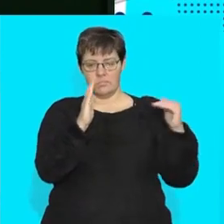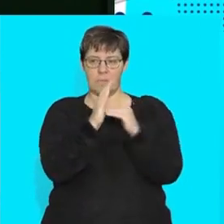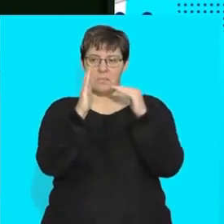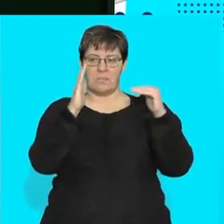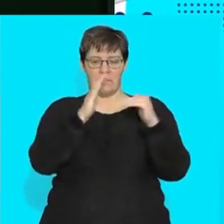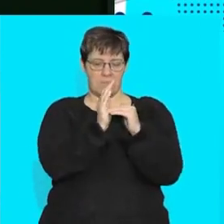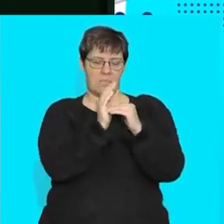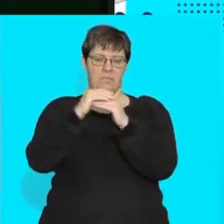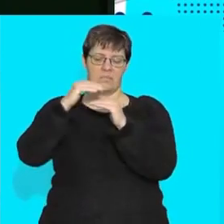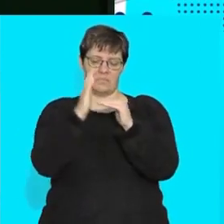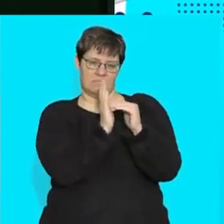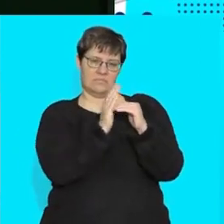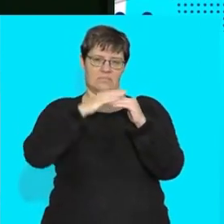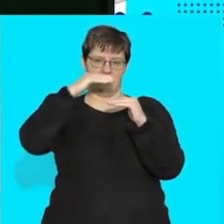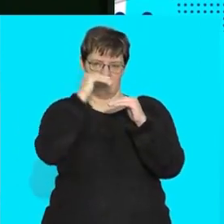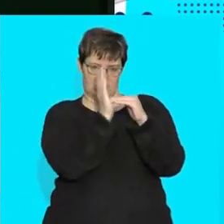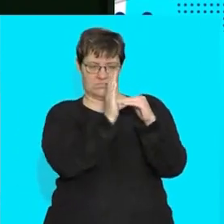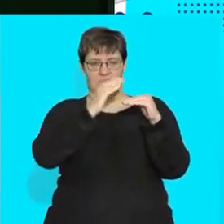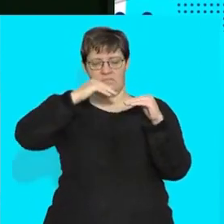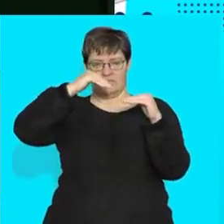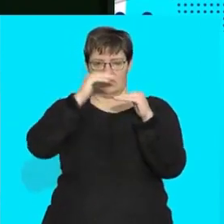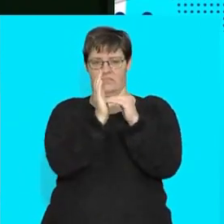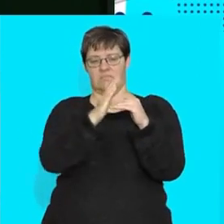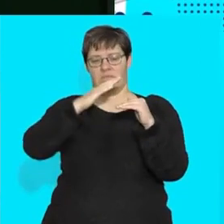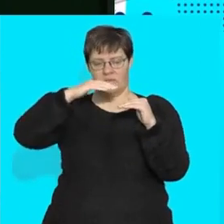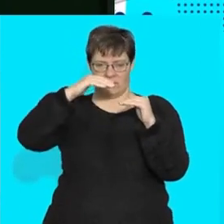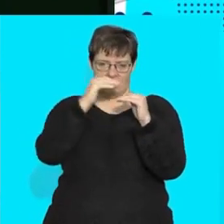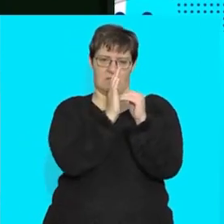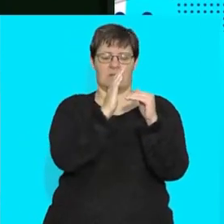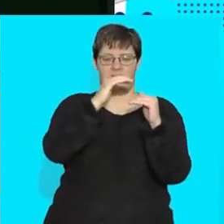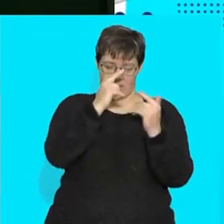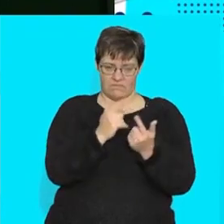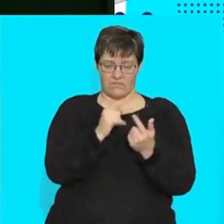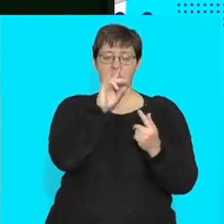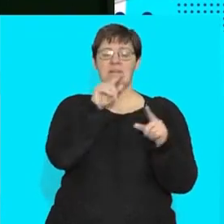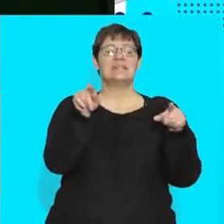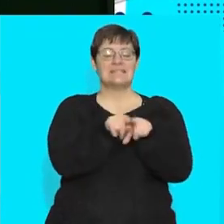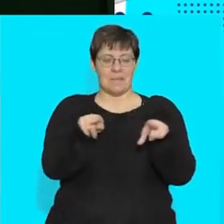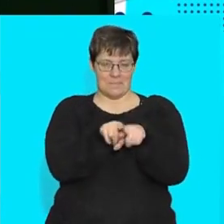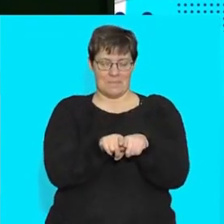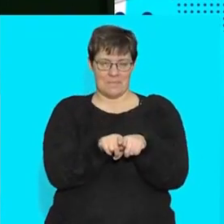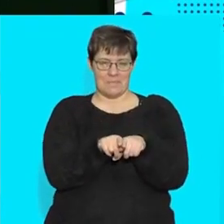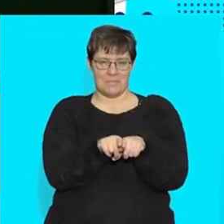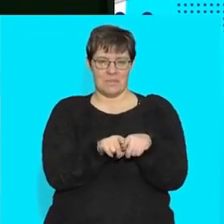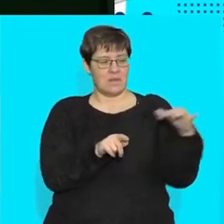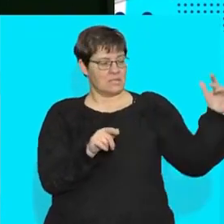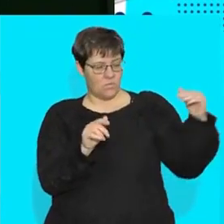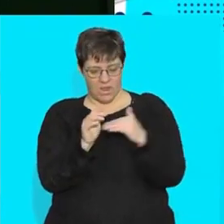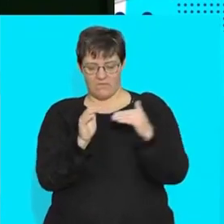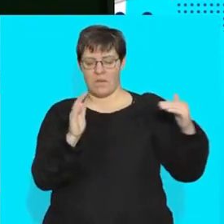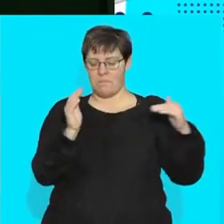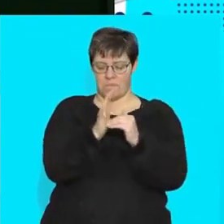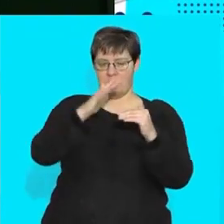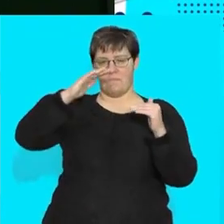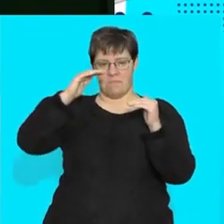starts to vibrate in and out, right? And like I said, the vibrations is the same frequency as the sound wave,